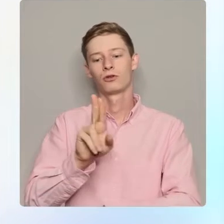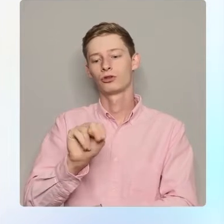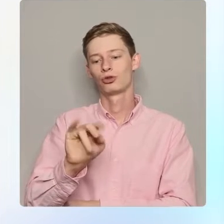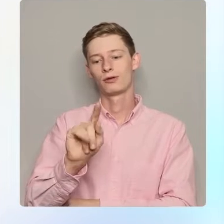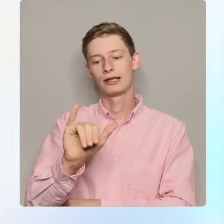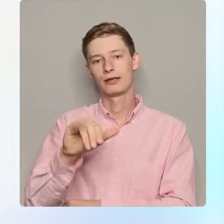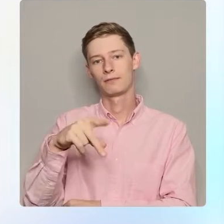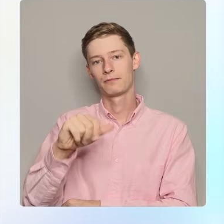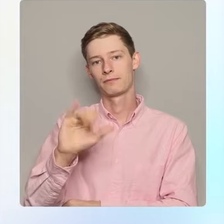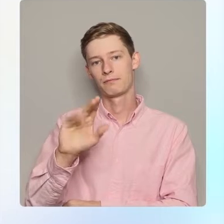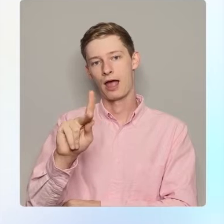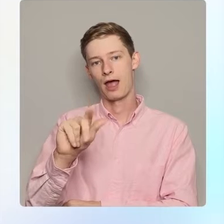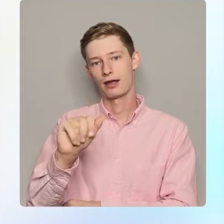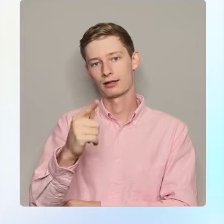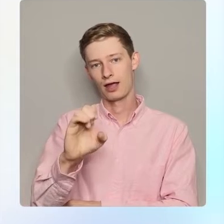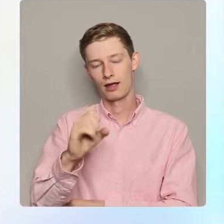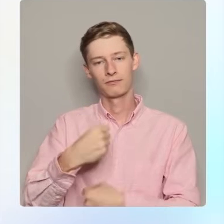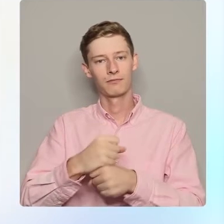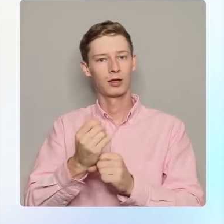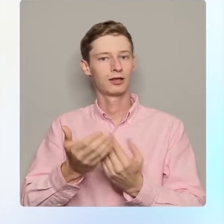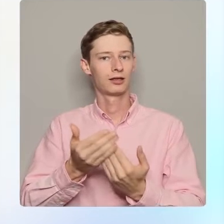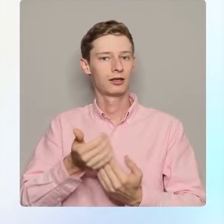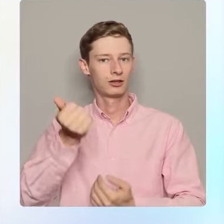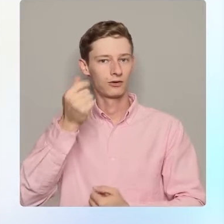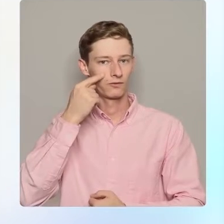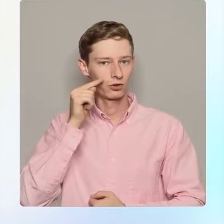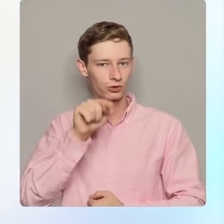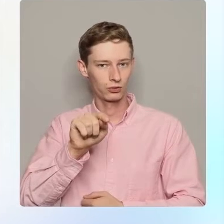finally, putting on and taking off your headset.